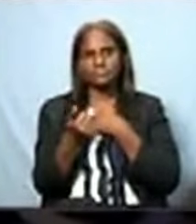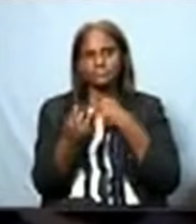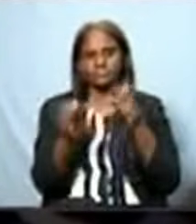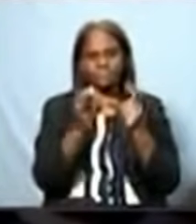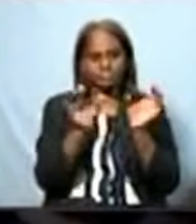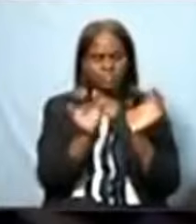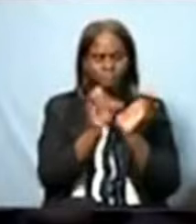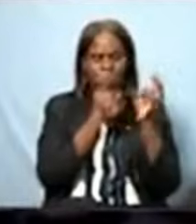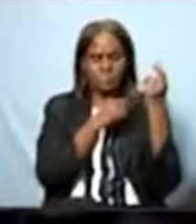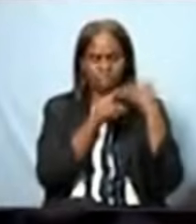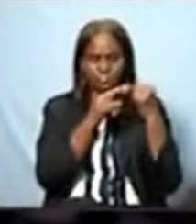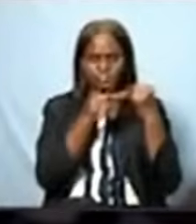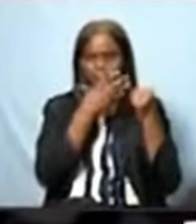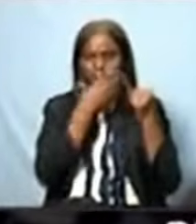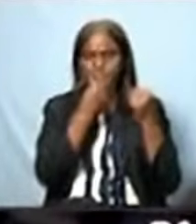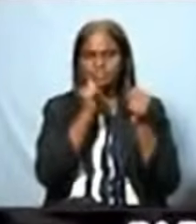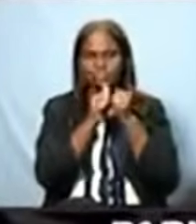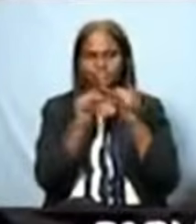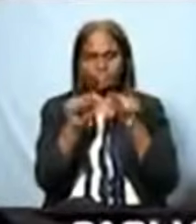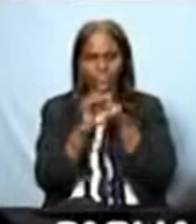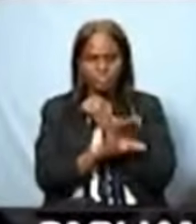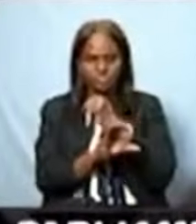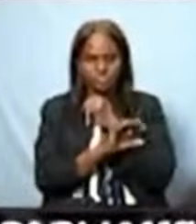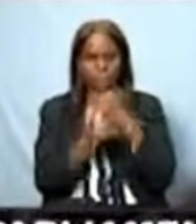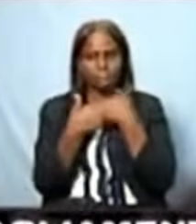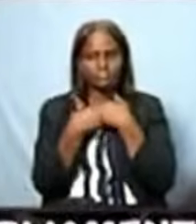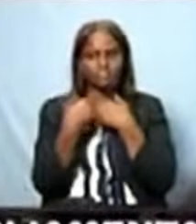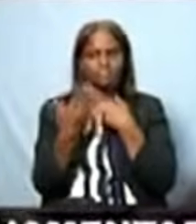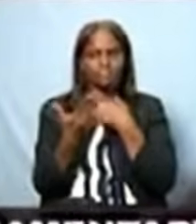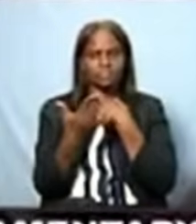constitutional review commissions which this country has undertaken,